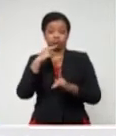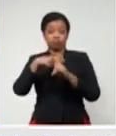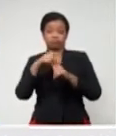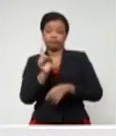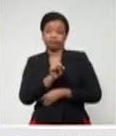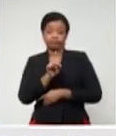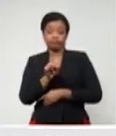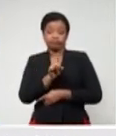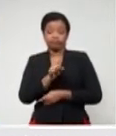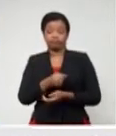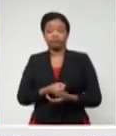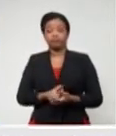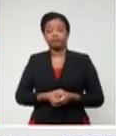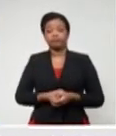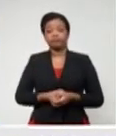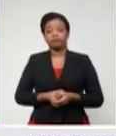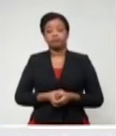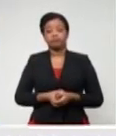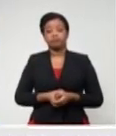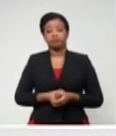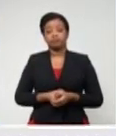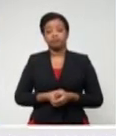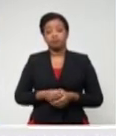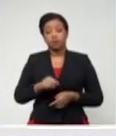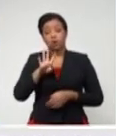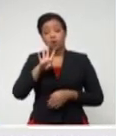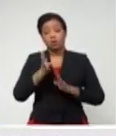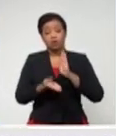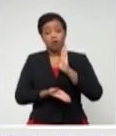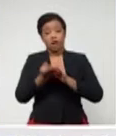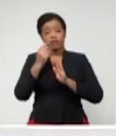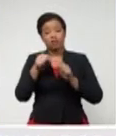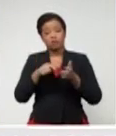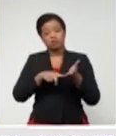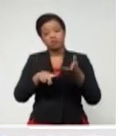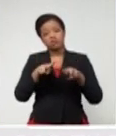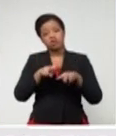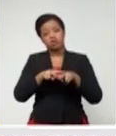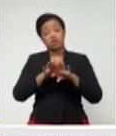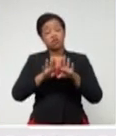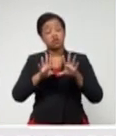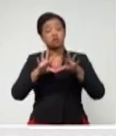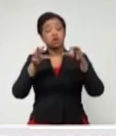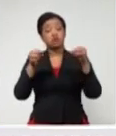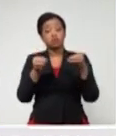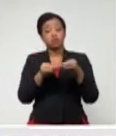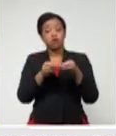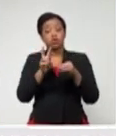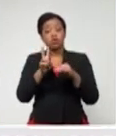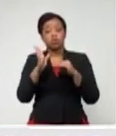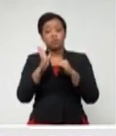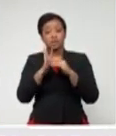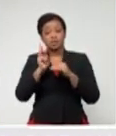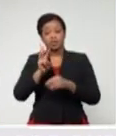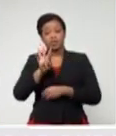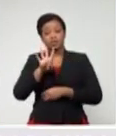positive cases diagnosed yesterday. This brings patients who have recovered from the virus up to